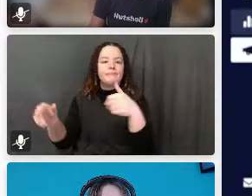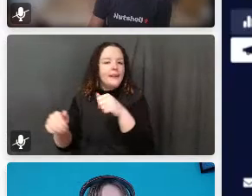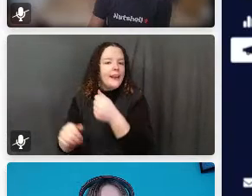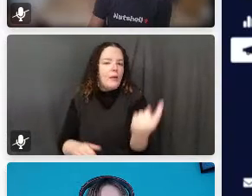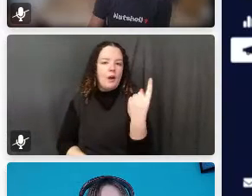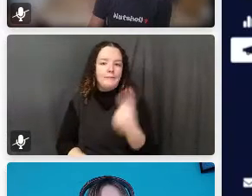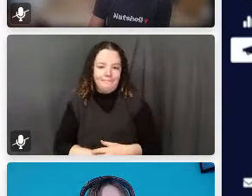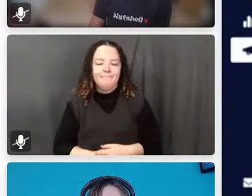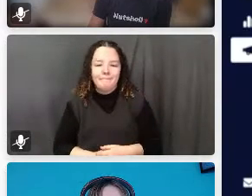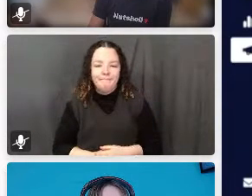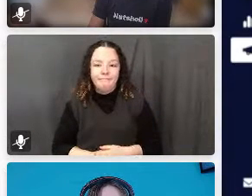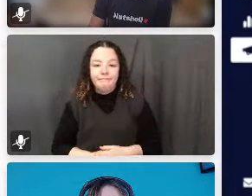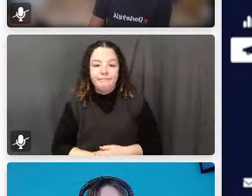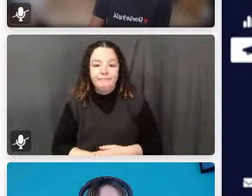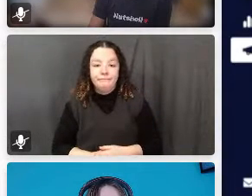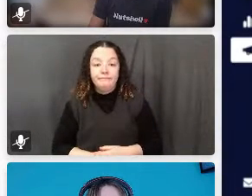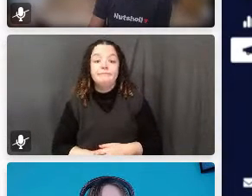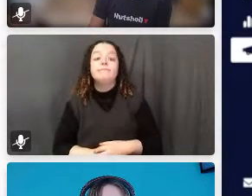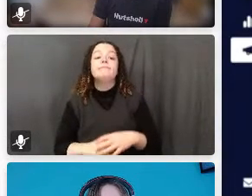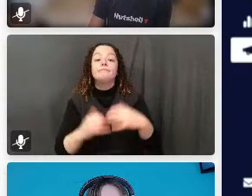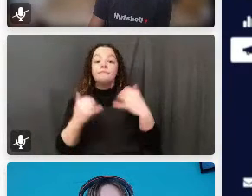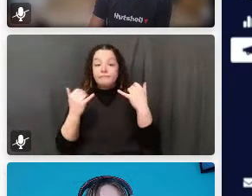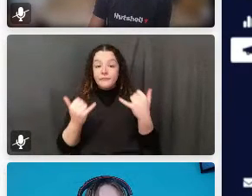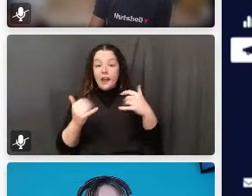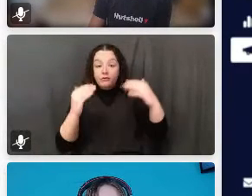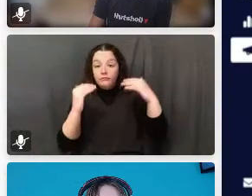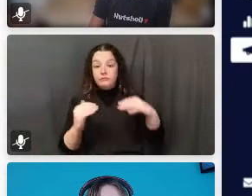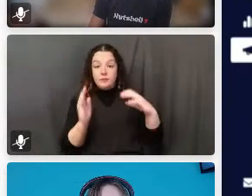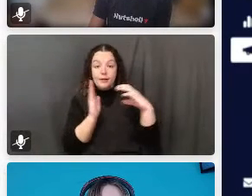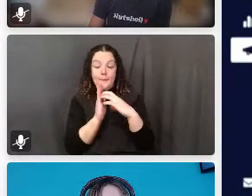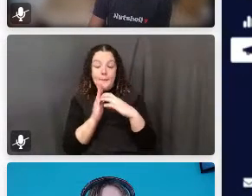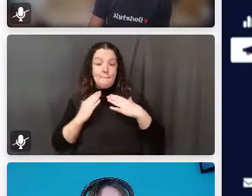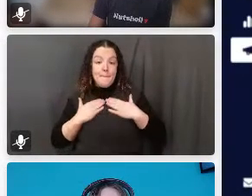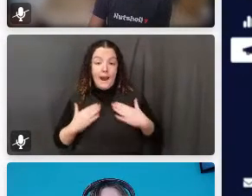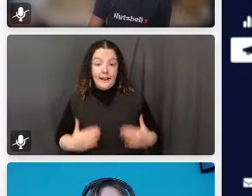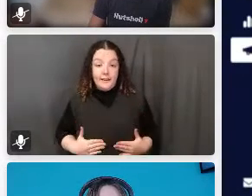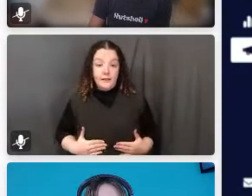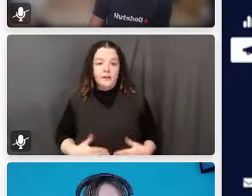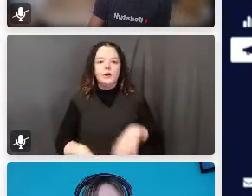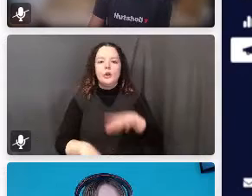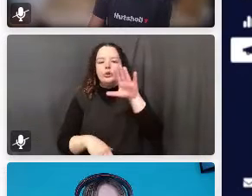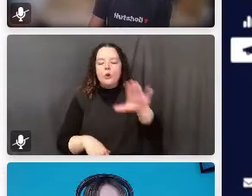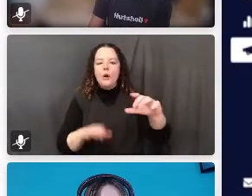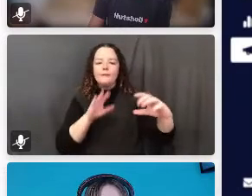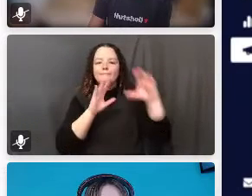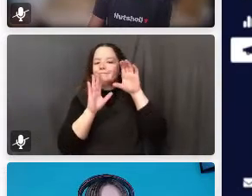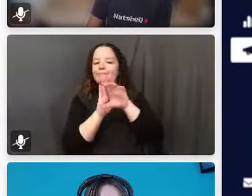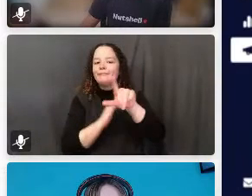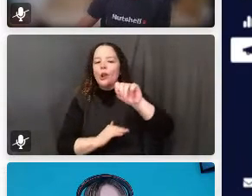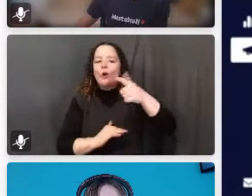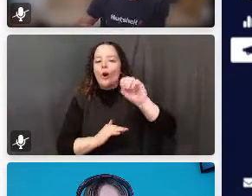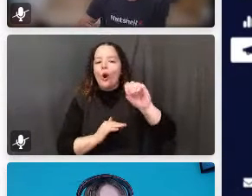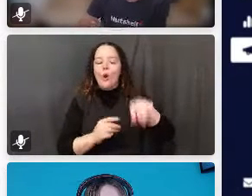And then we have our email body content. So this includes your logo, maybe your social media handles,